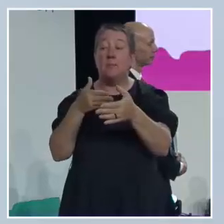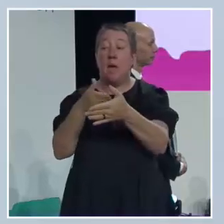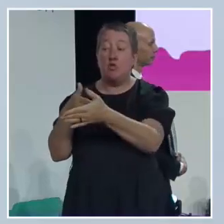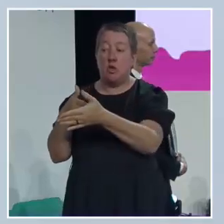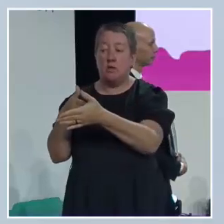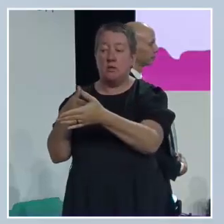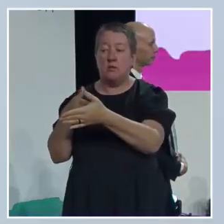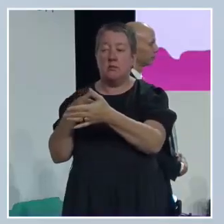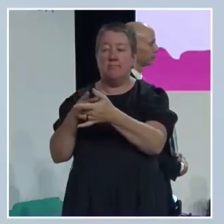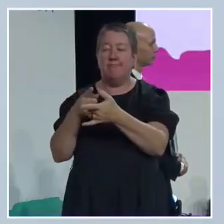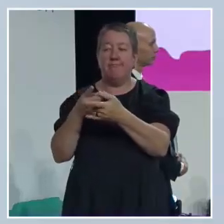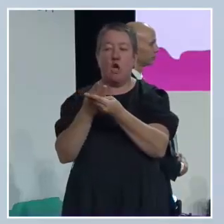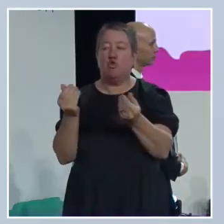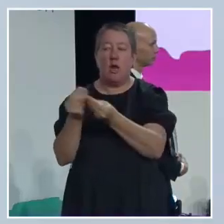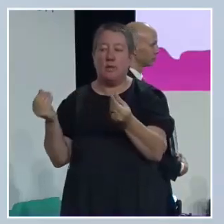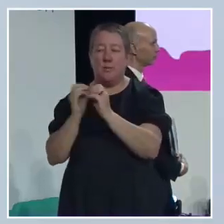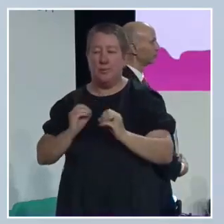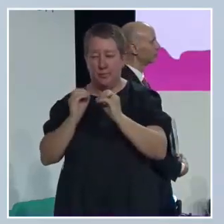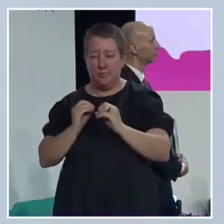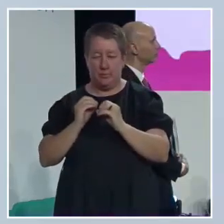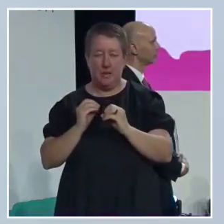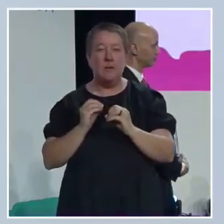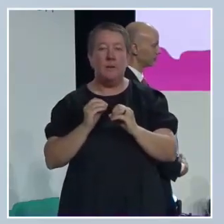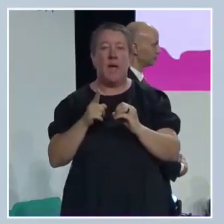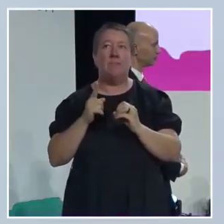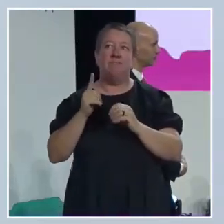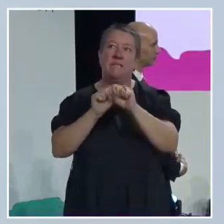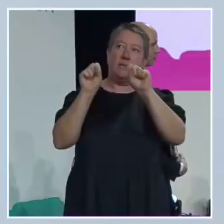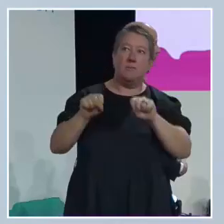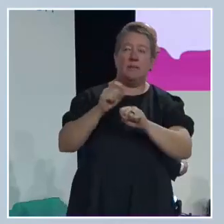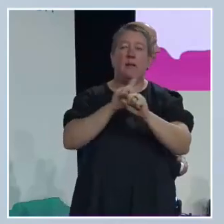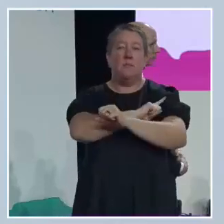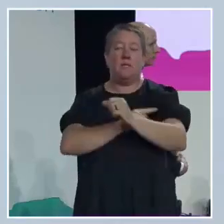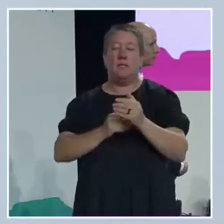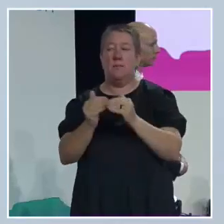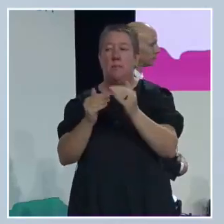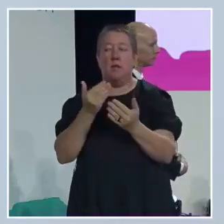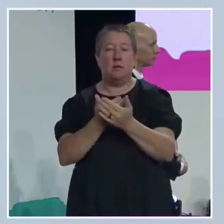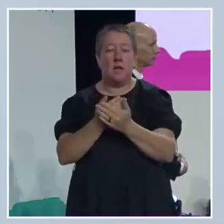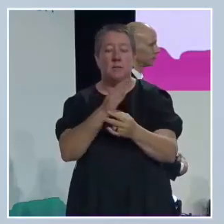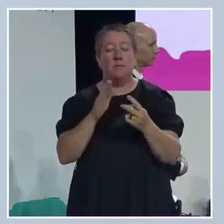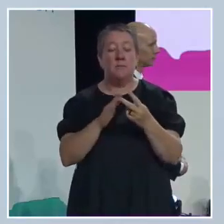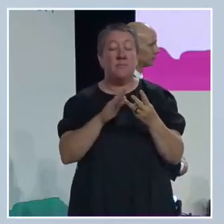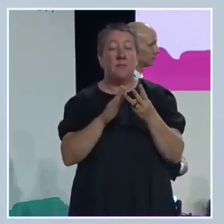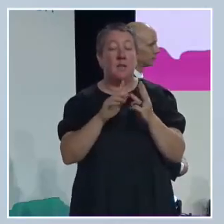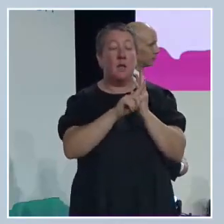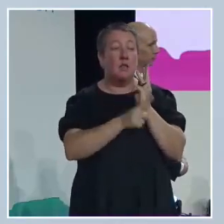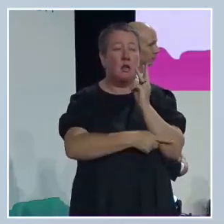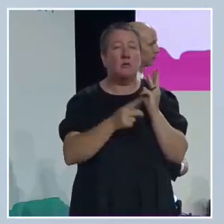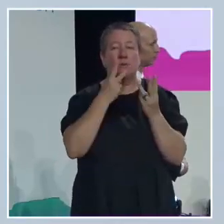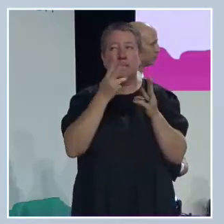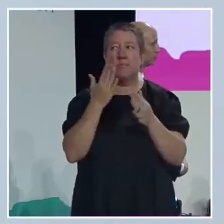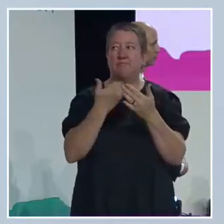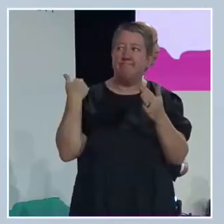foster the transformation and build the systematic capacity. And last but not least, we see that there's a growing trend of